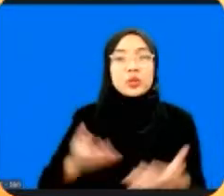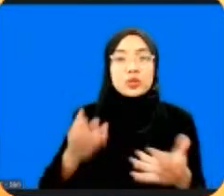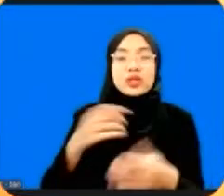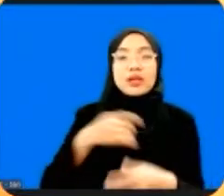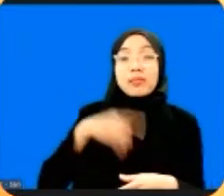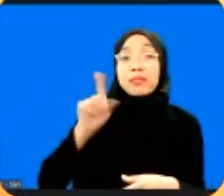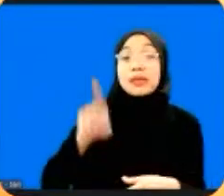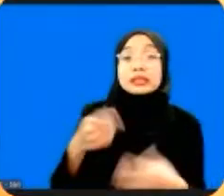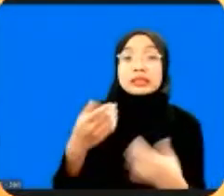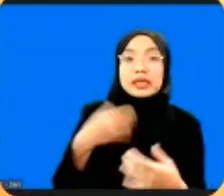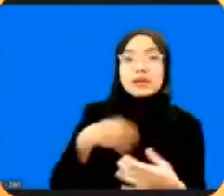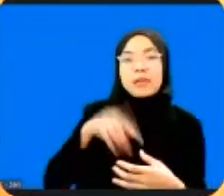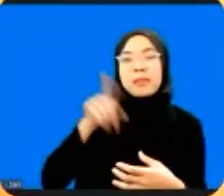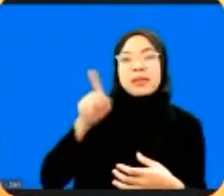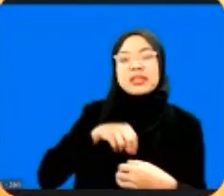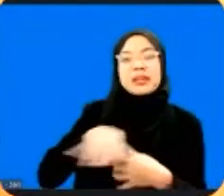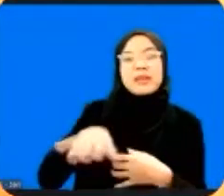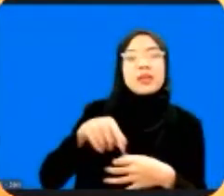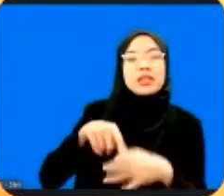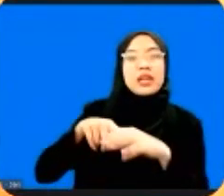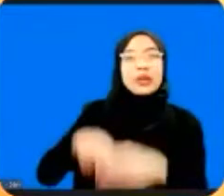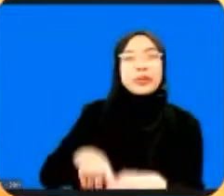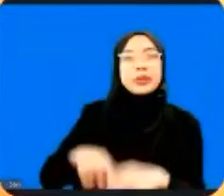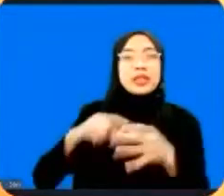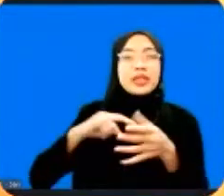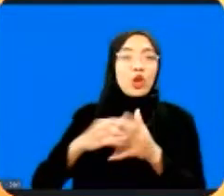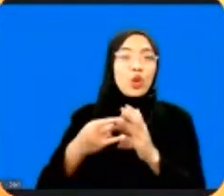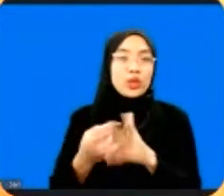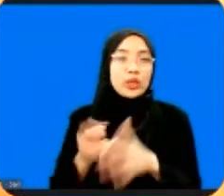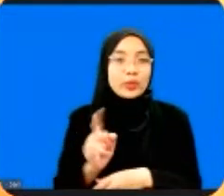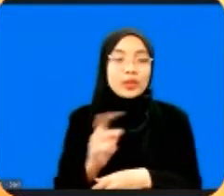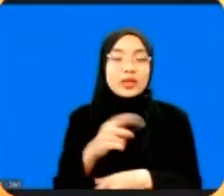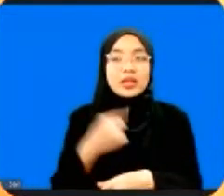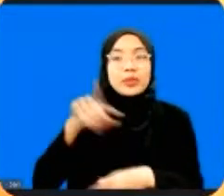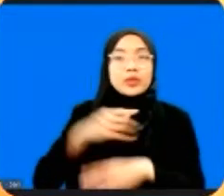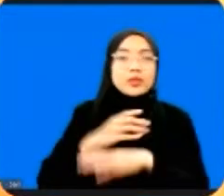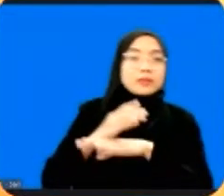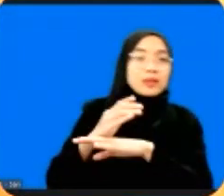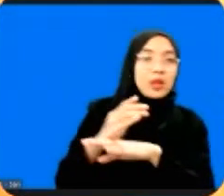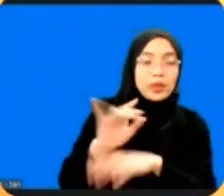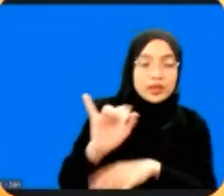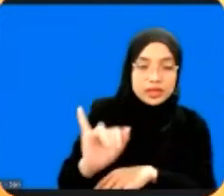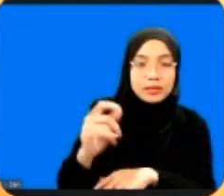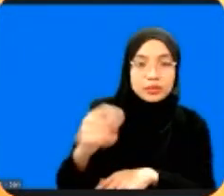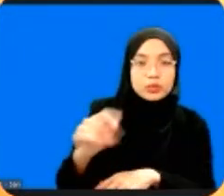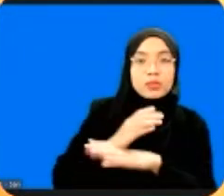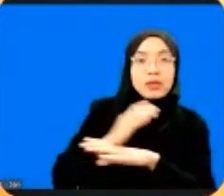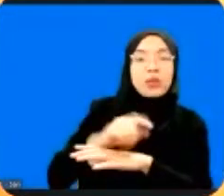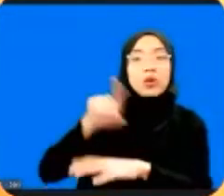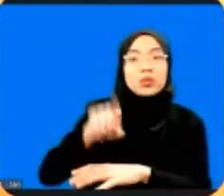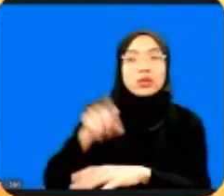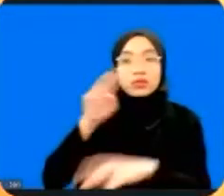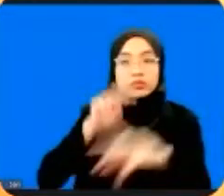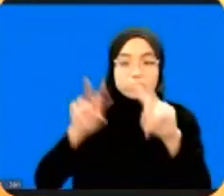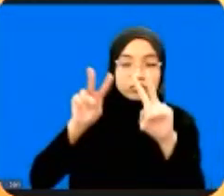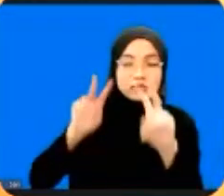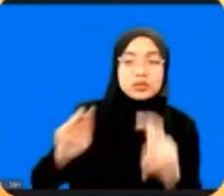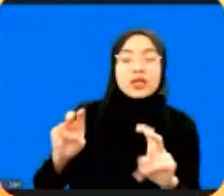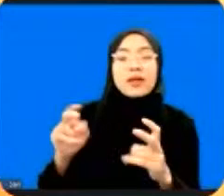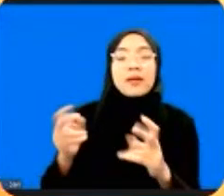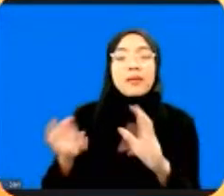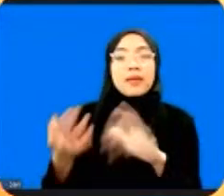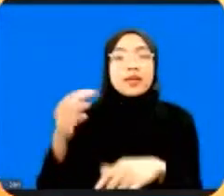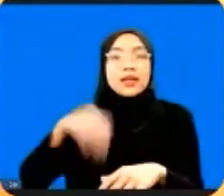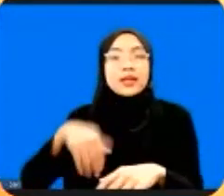to fight back. So detecting, again, patterns of